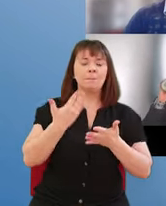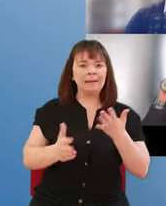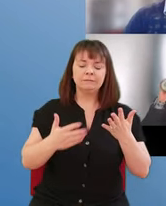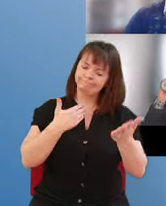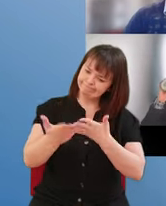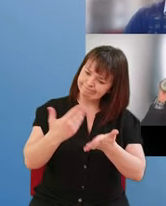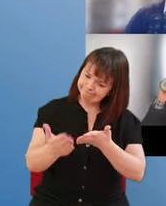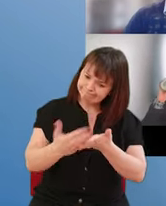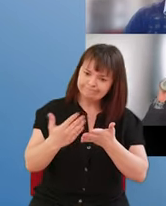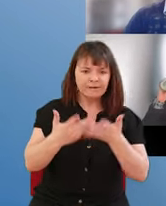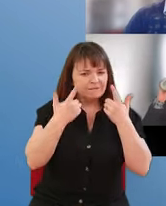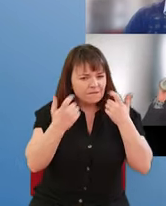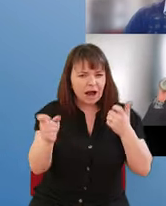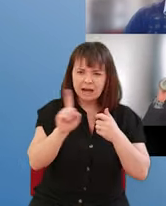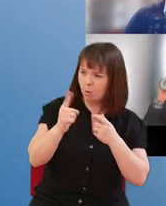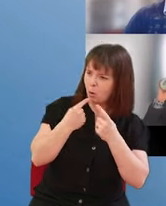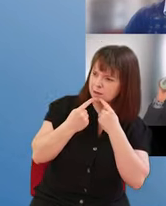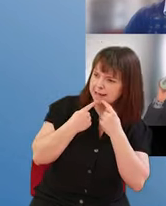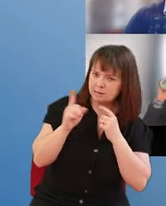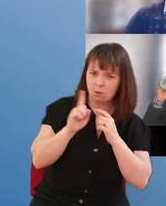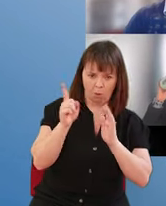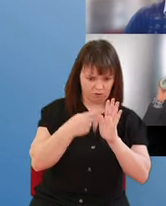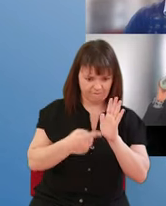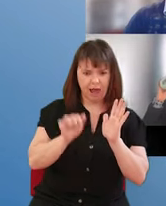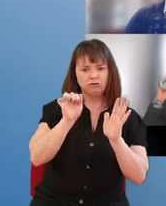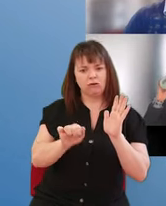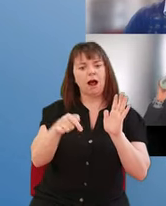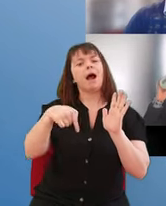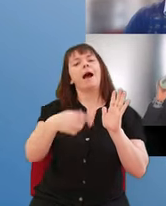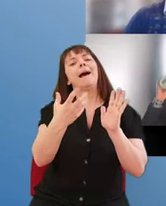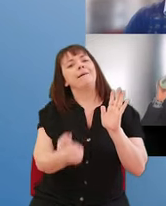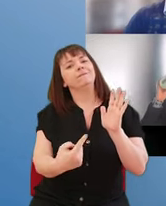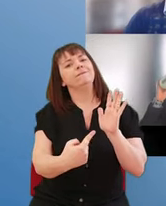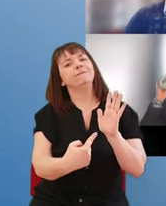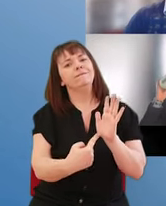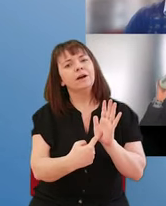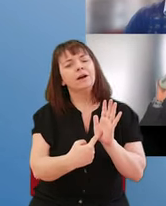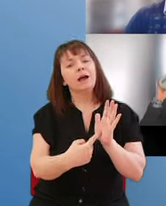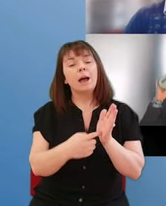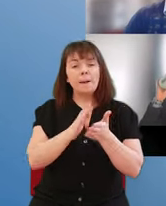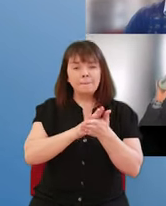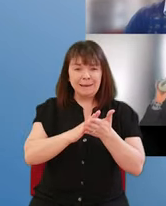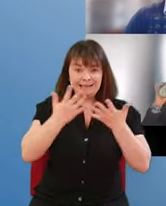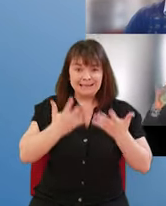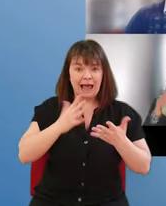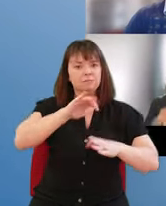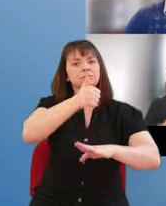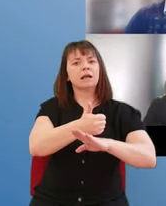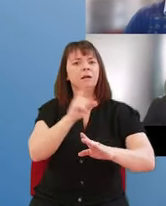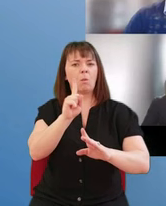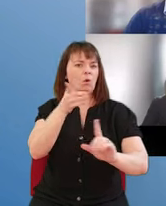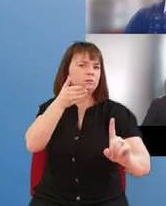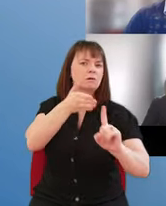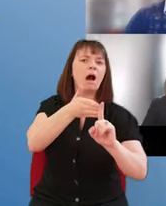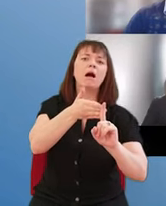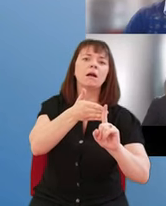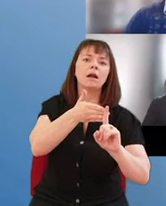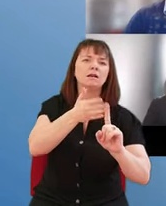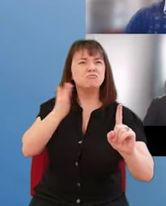a target, even though that target is not sufficiently ambitious in my view. I guess my reflection is